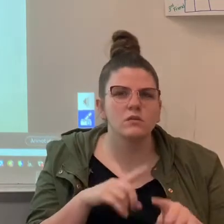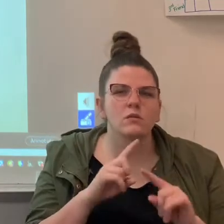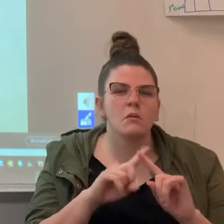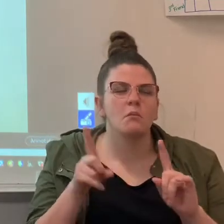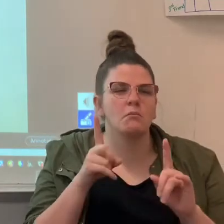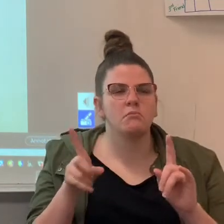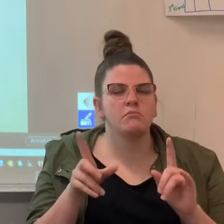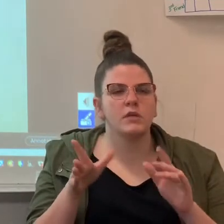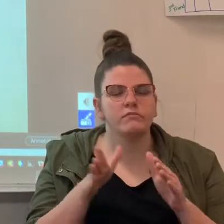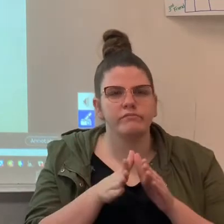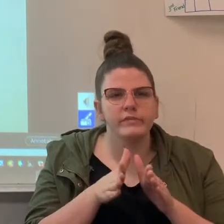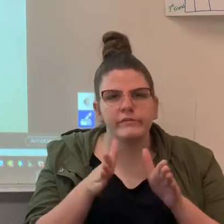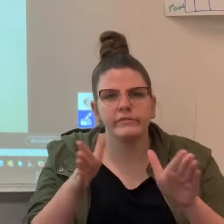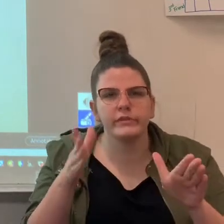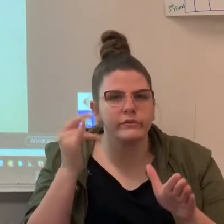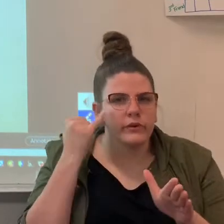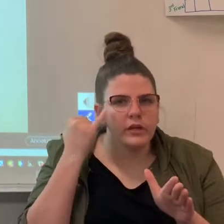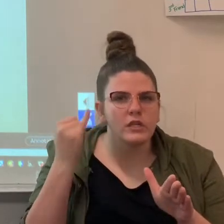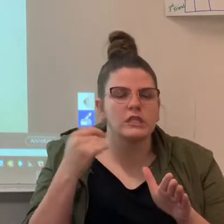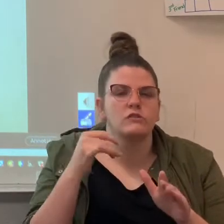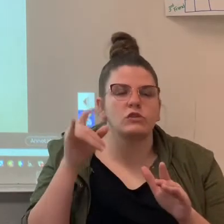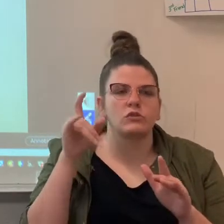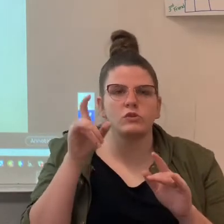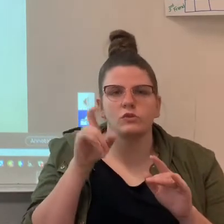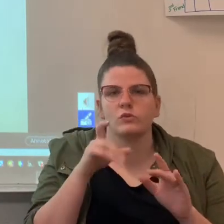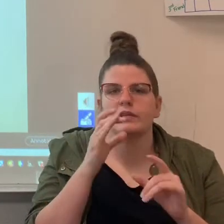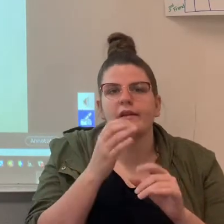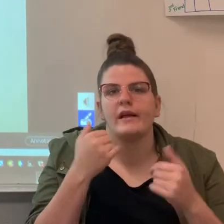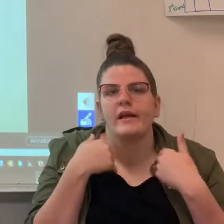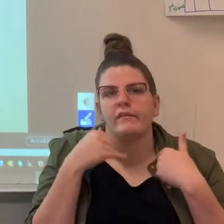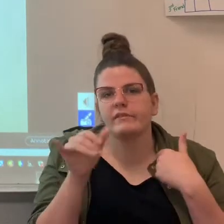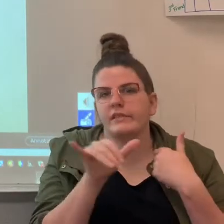this product, the same product that you had with the first problem.